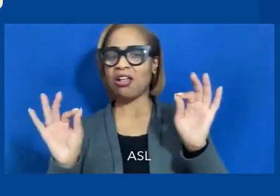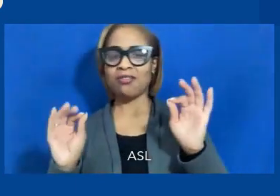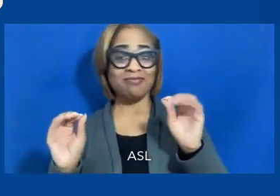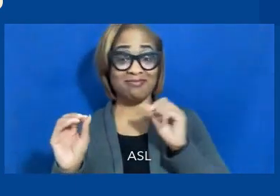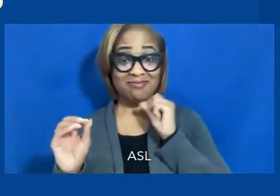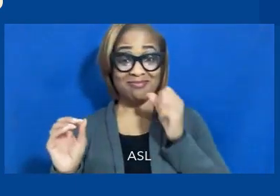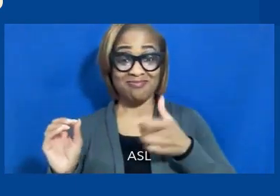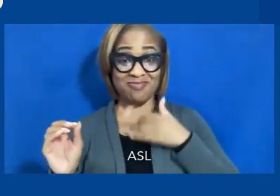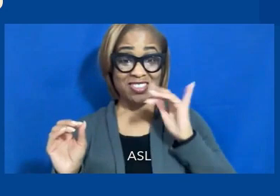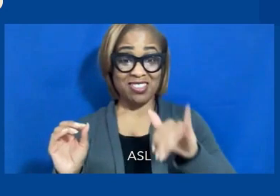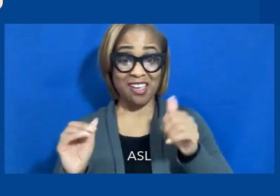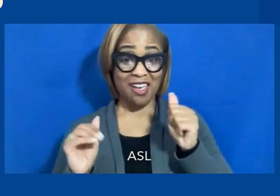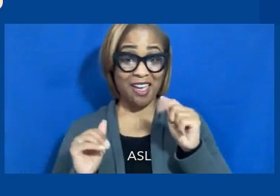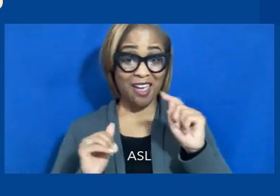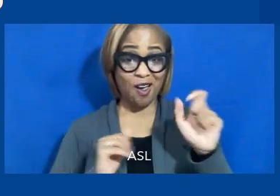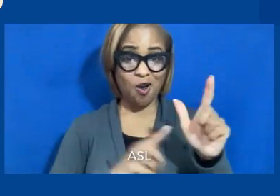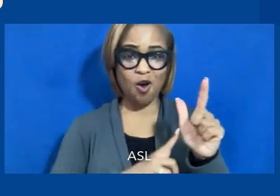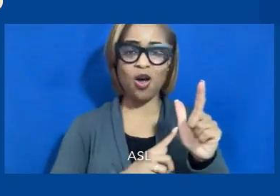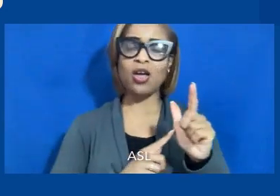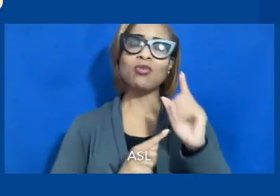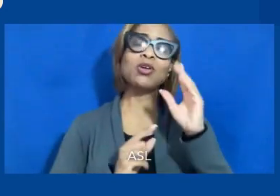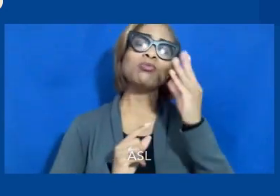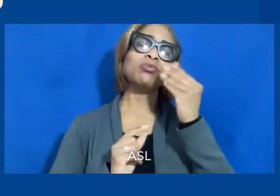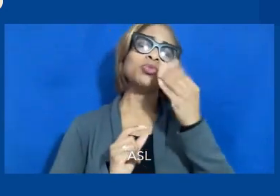just this lovely experience of